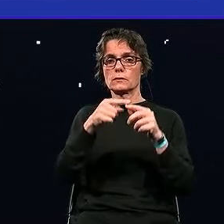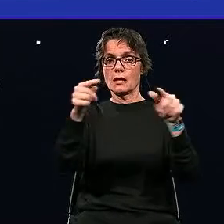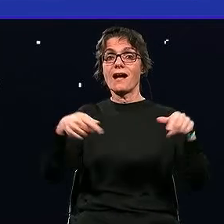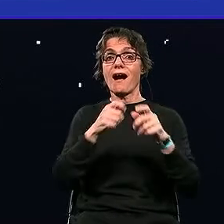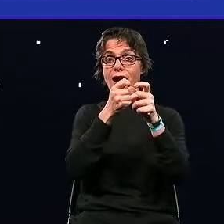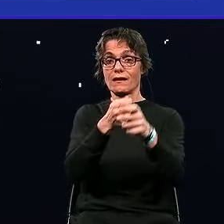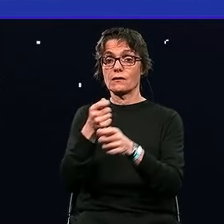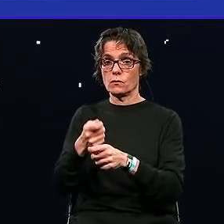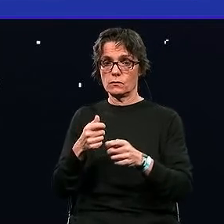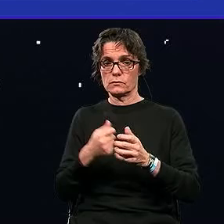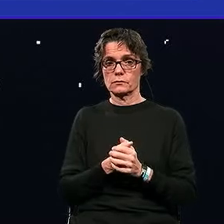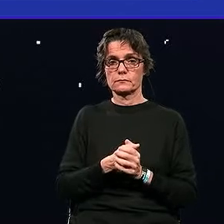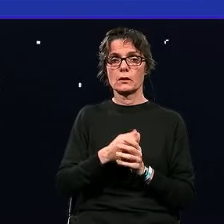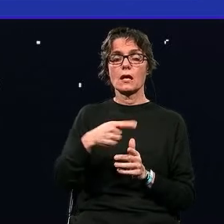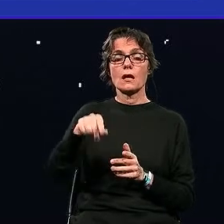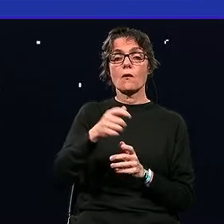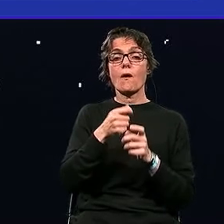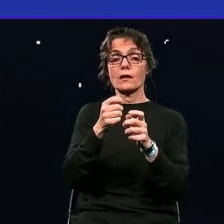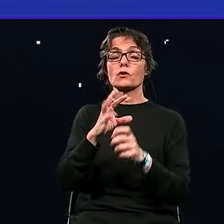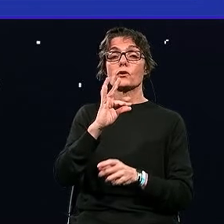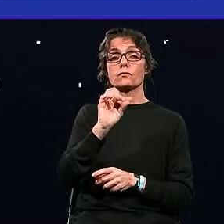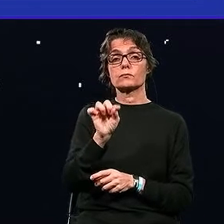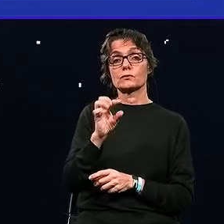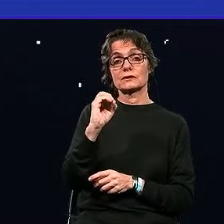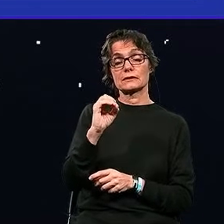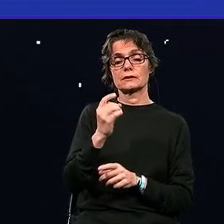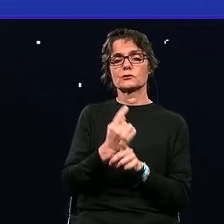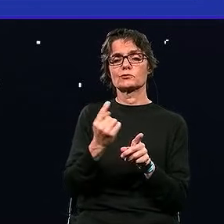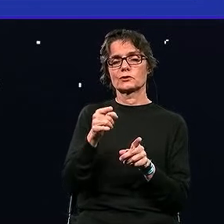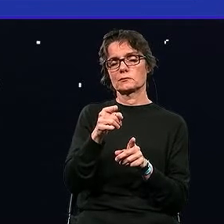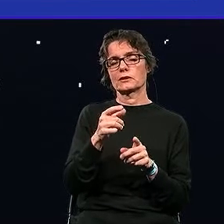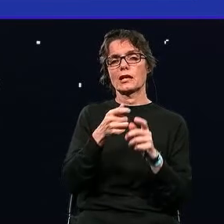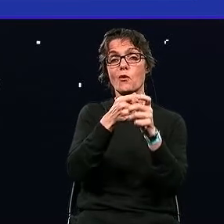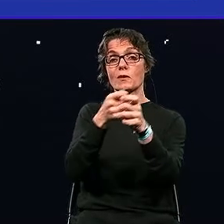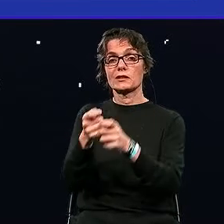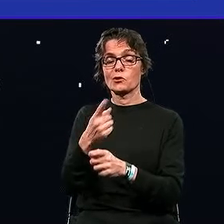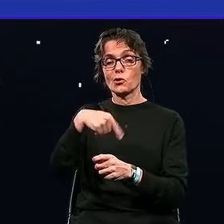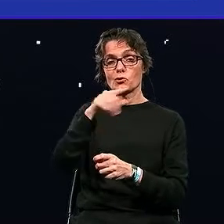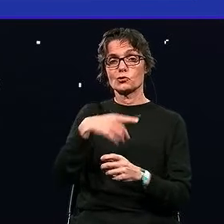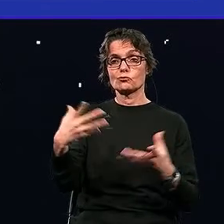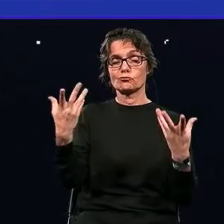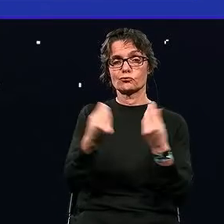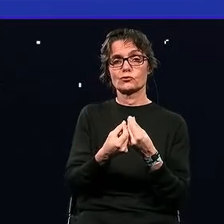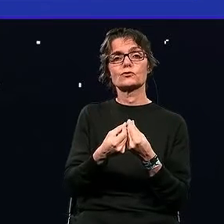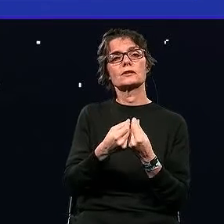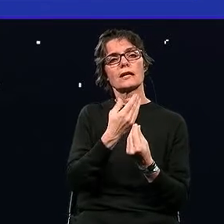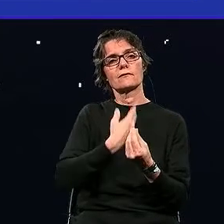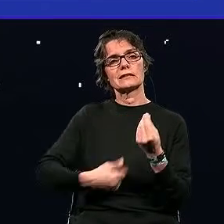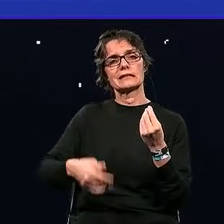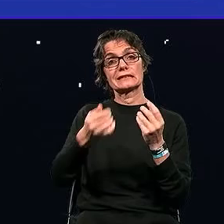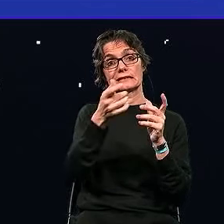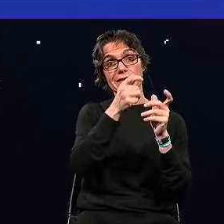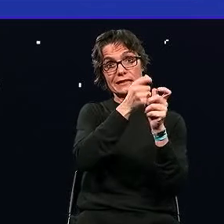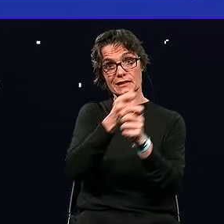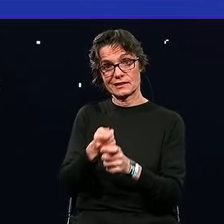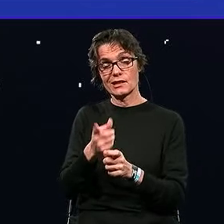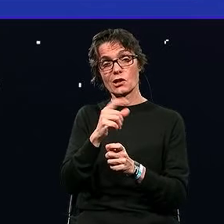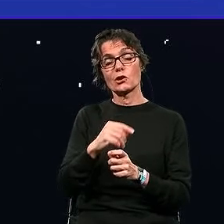agriculture, and we called it Agriculture 4.0. This is agriculture where we bring together traditional agriculture with